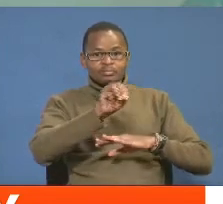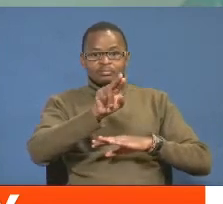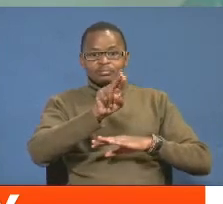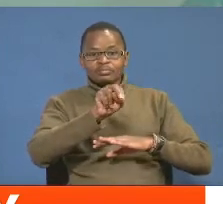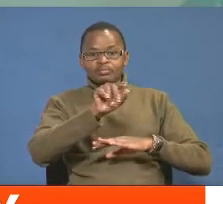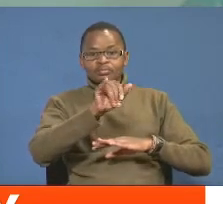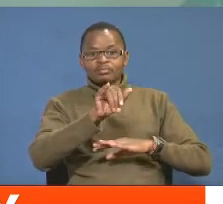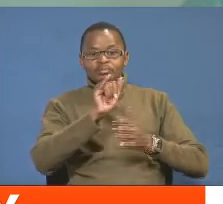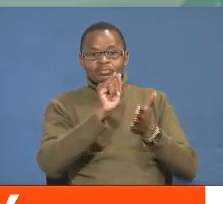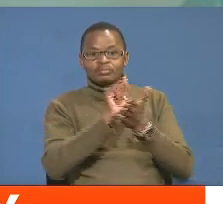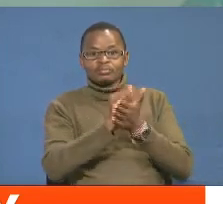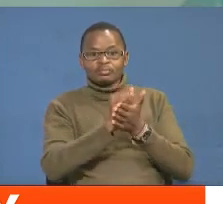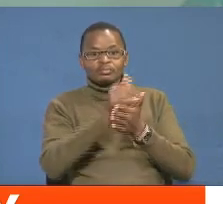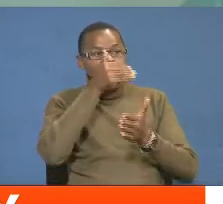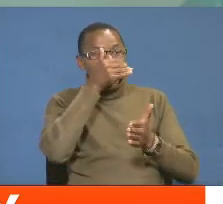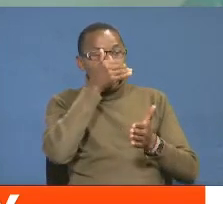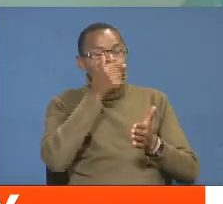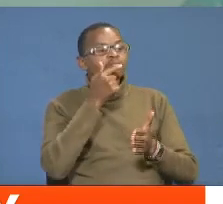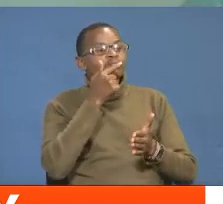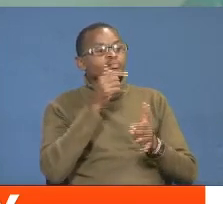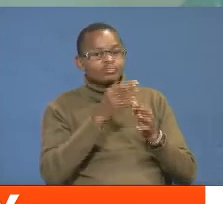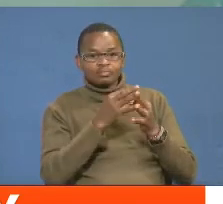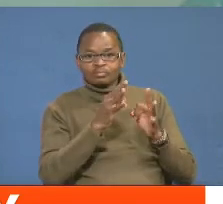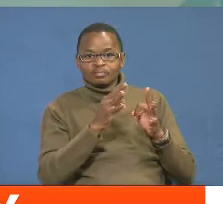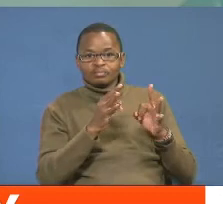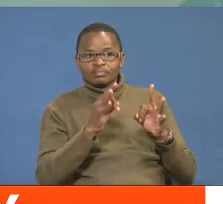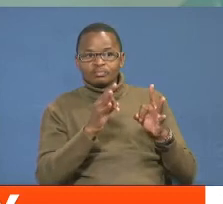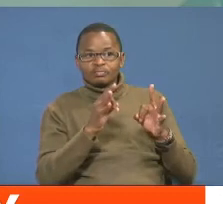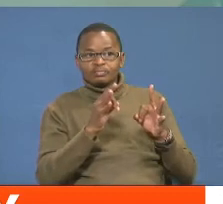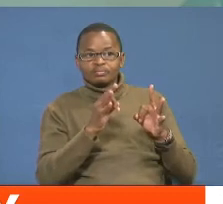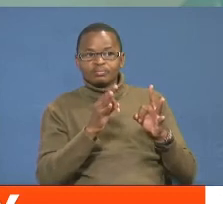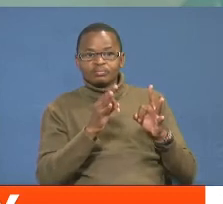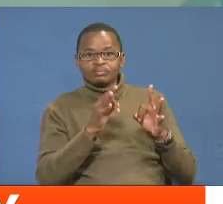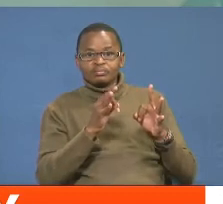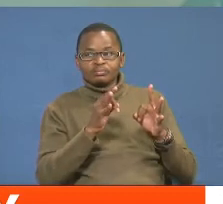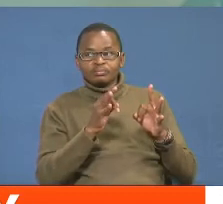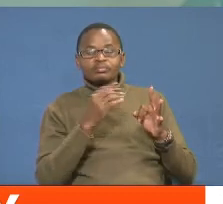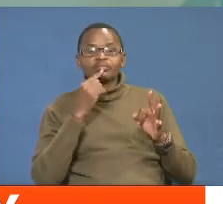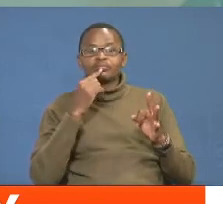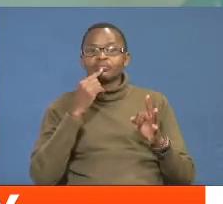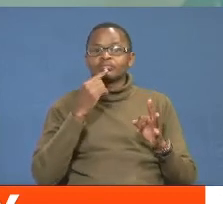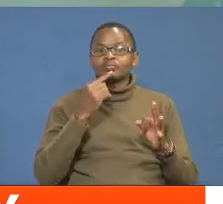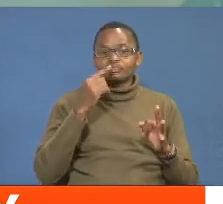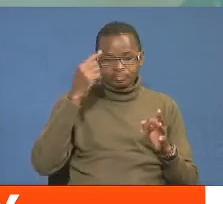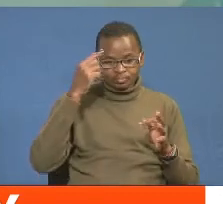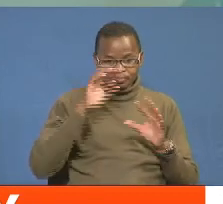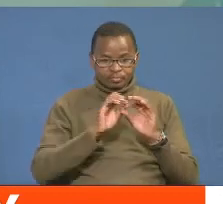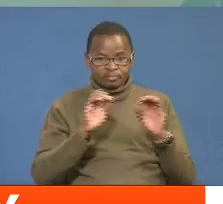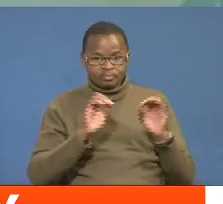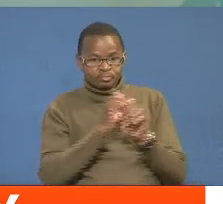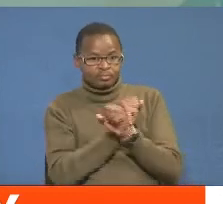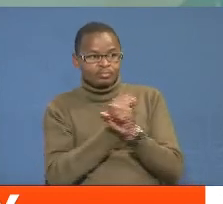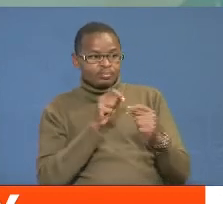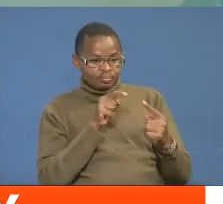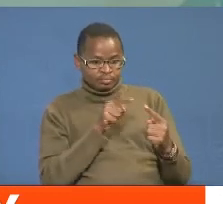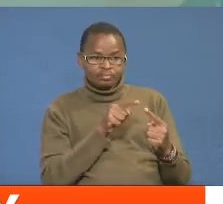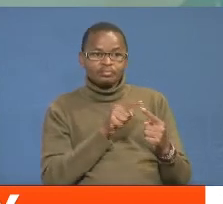to pull out our mask and finally say, hey, we are free. So I'll say that, I mean, no one is safe